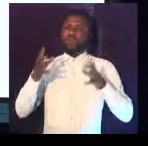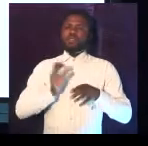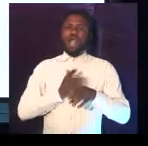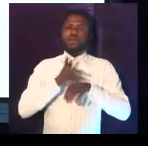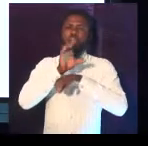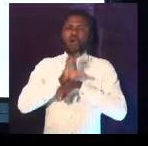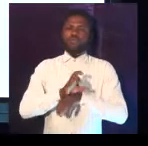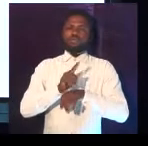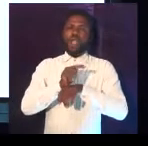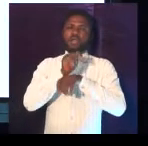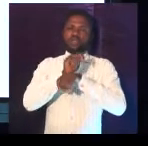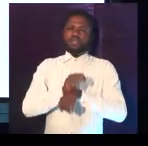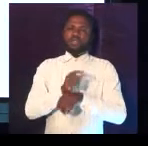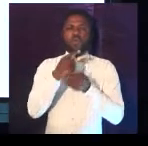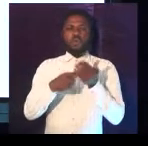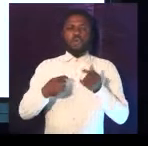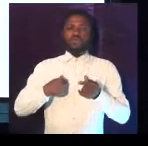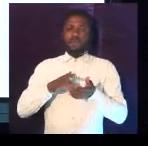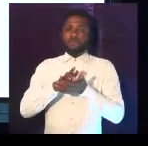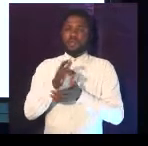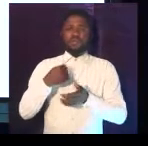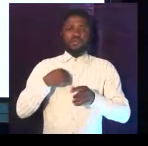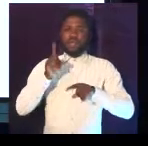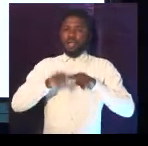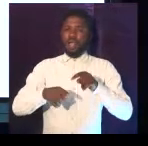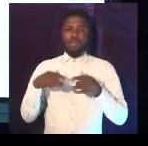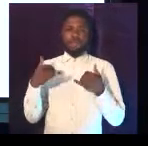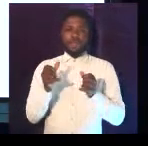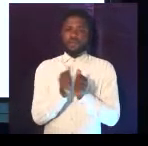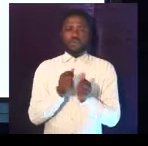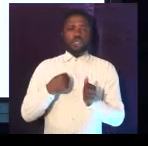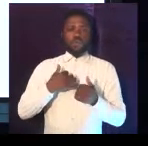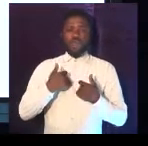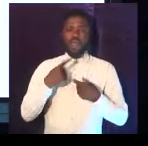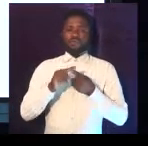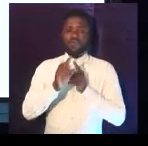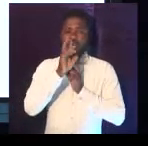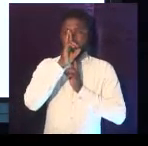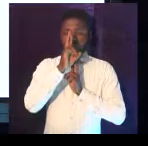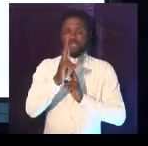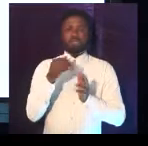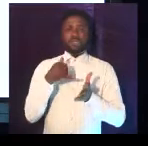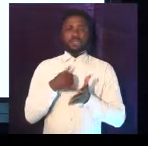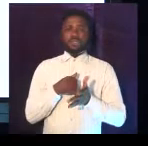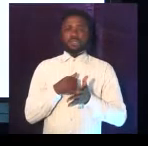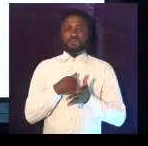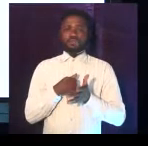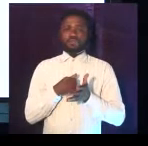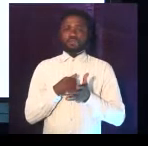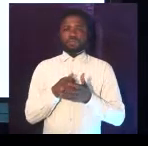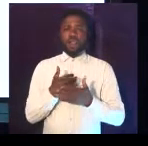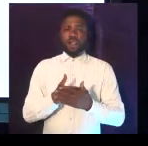our tradition, and what we believe that we cannot toy with, you have to really respect.